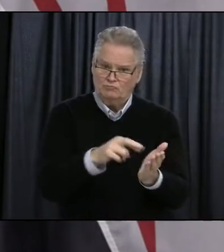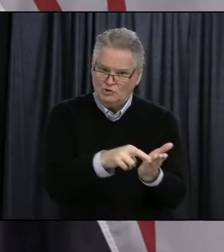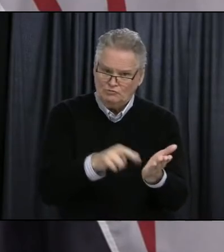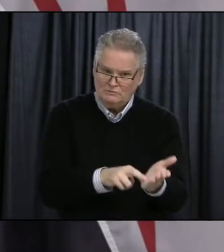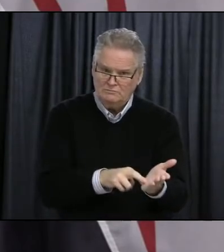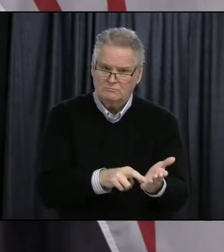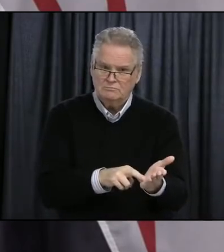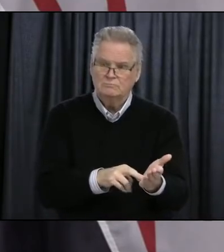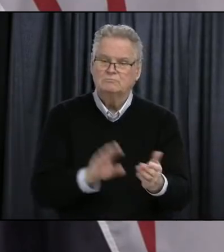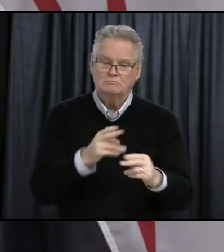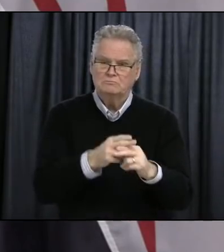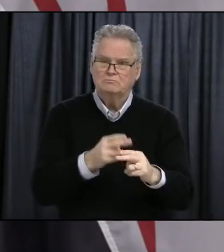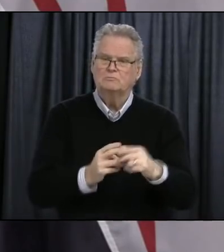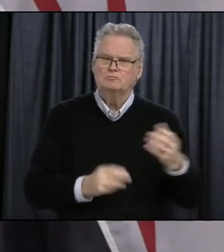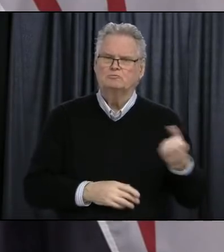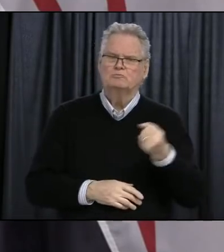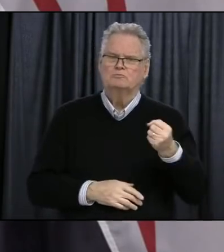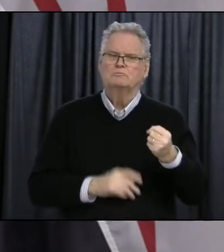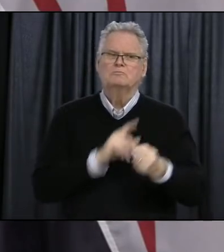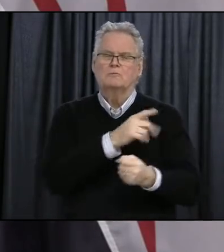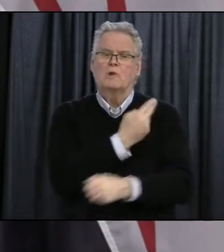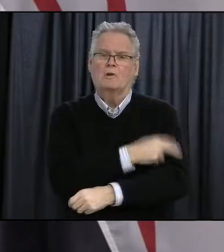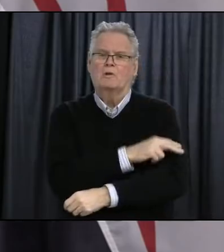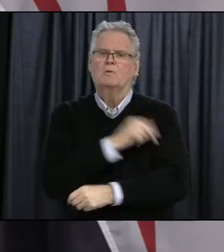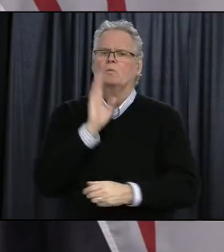the RHA will get your information.